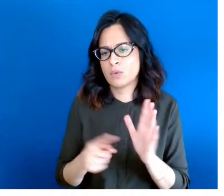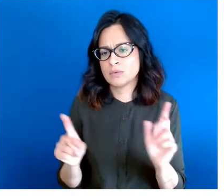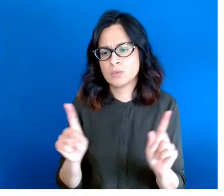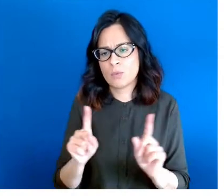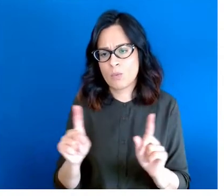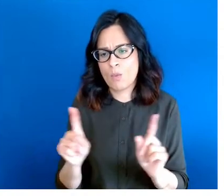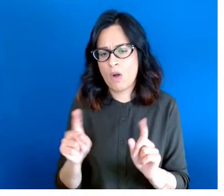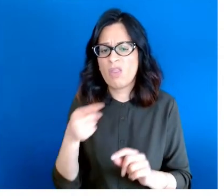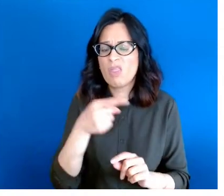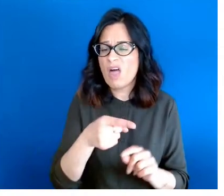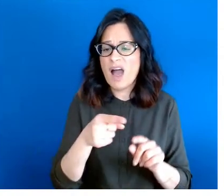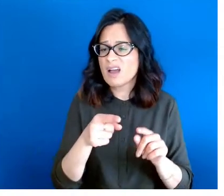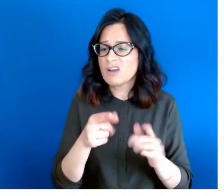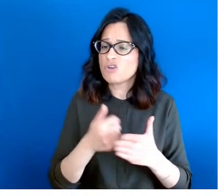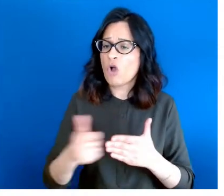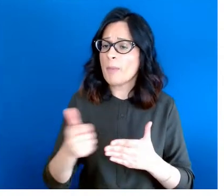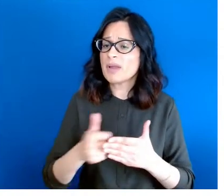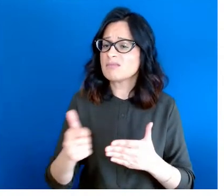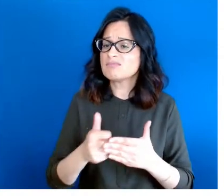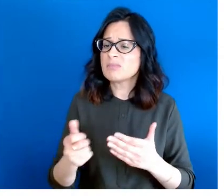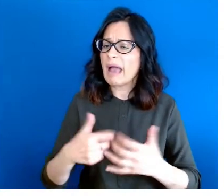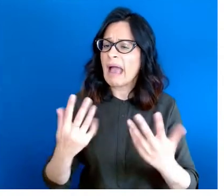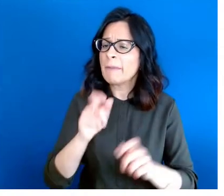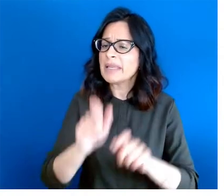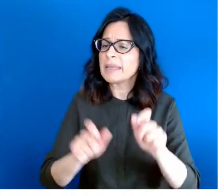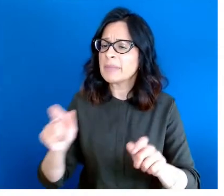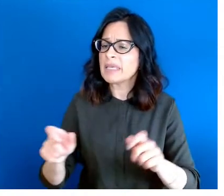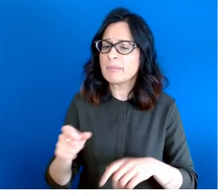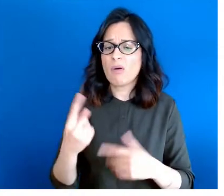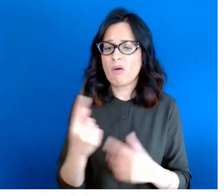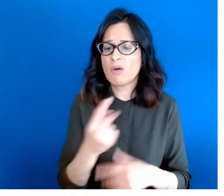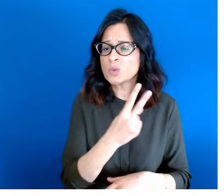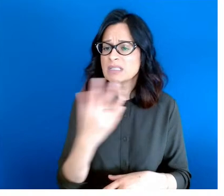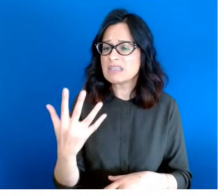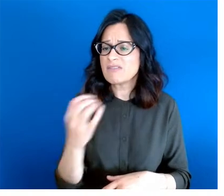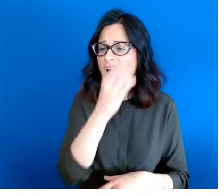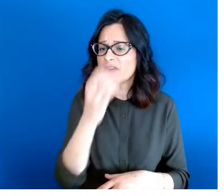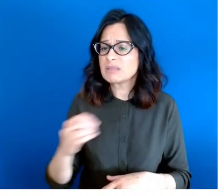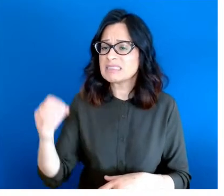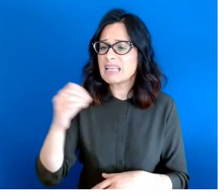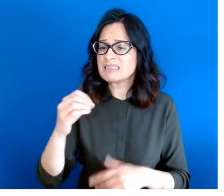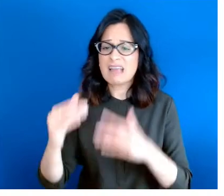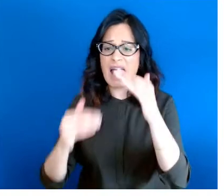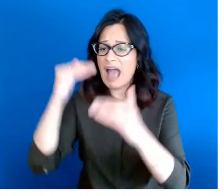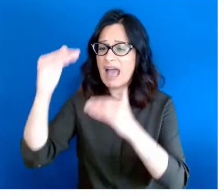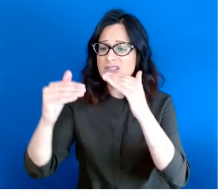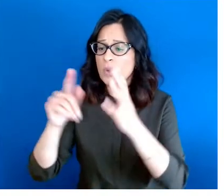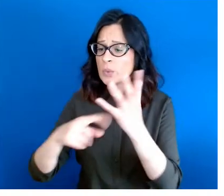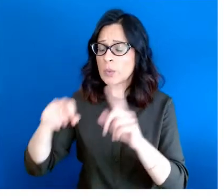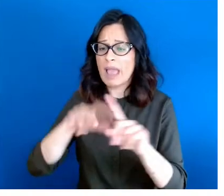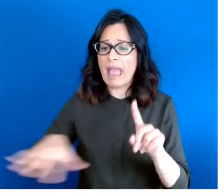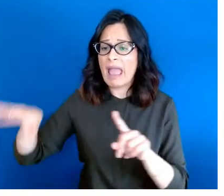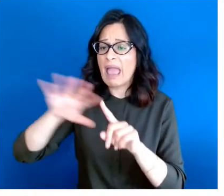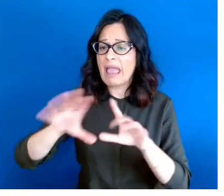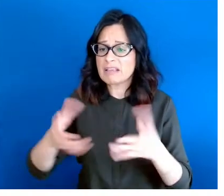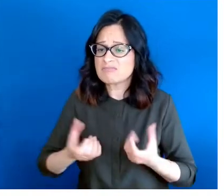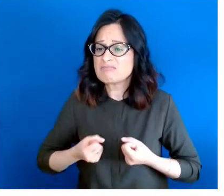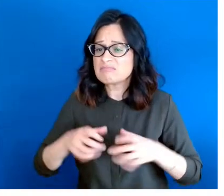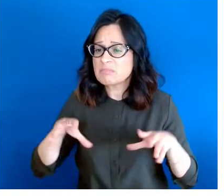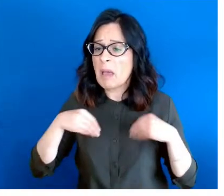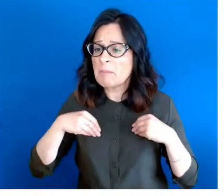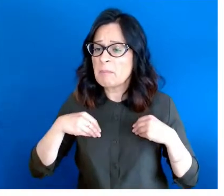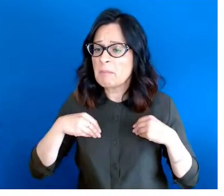common condition. It's thought to affect about a quarter of the population, of the adult population in the UK, and maybe something like 10